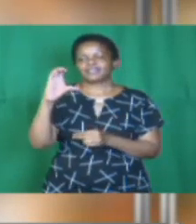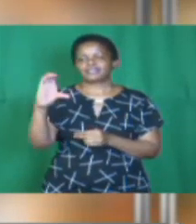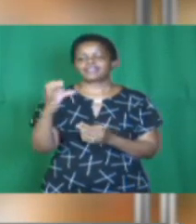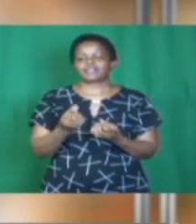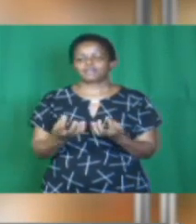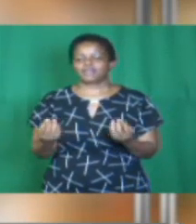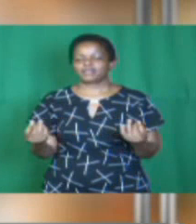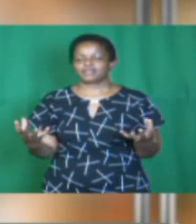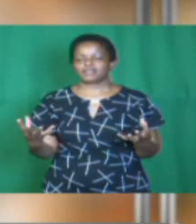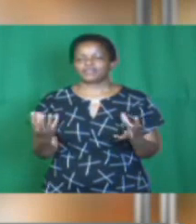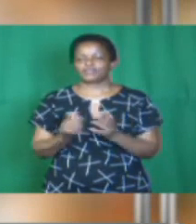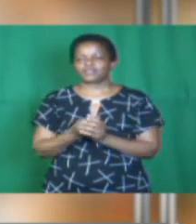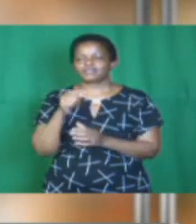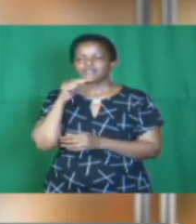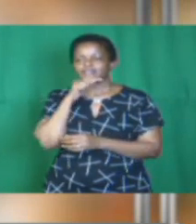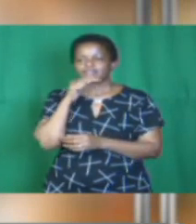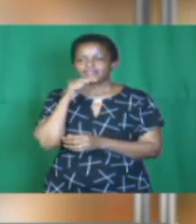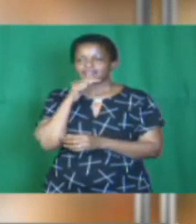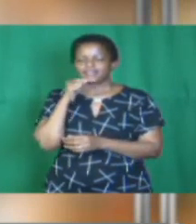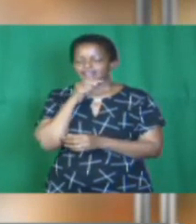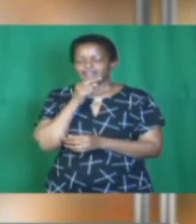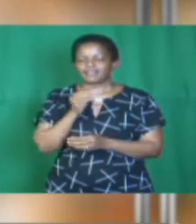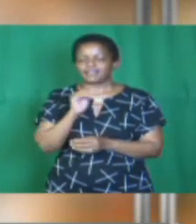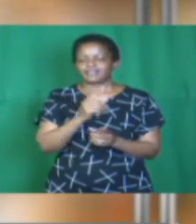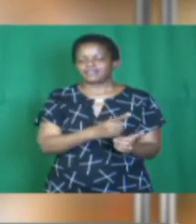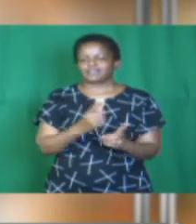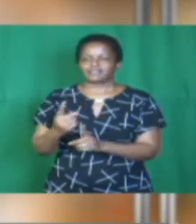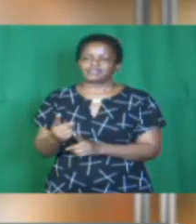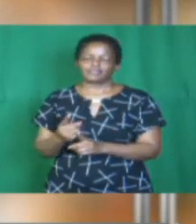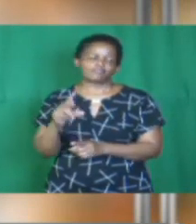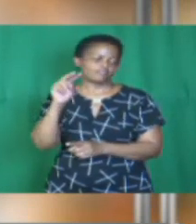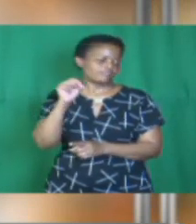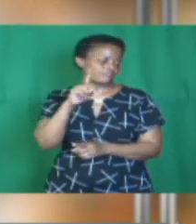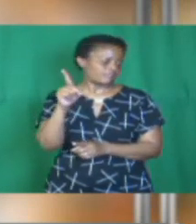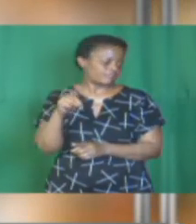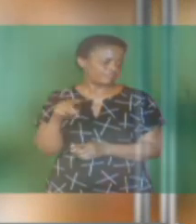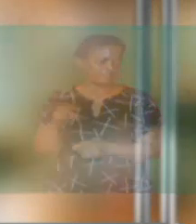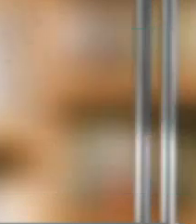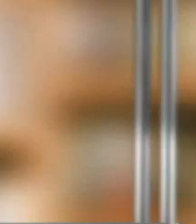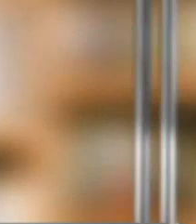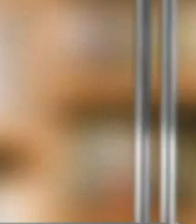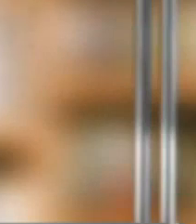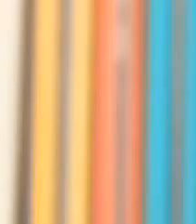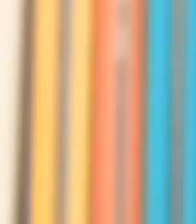Mathematics with Lerato Mabilisa, along with Kenneth Nzimanze. We'll be right back after this.